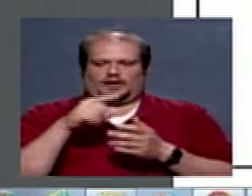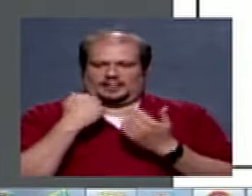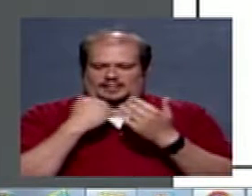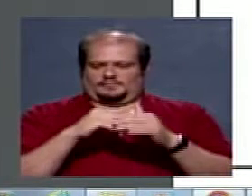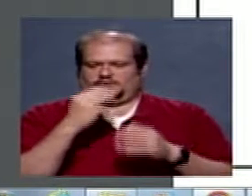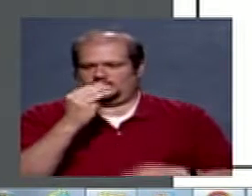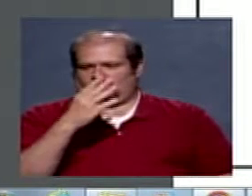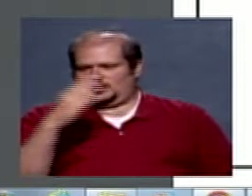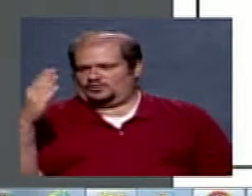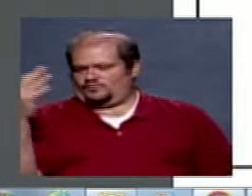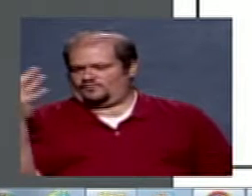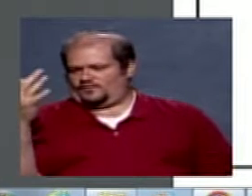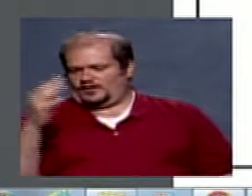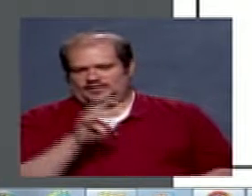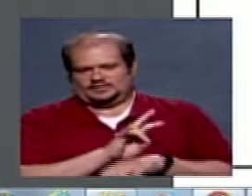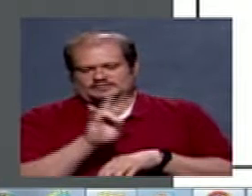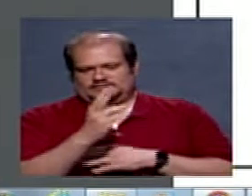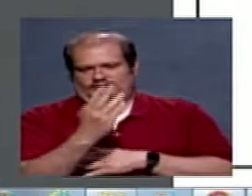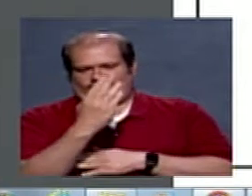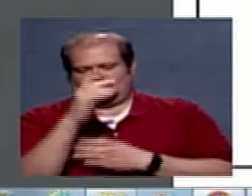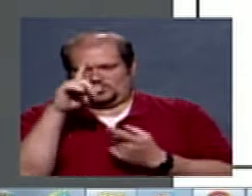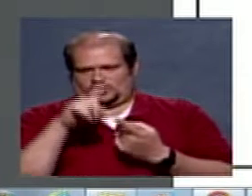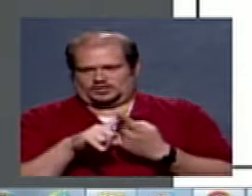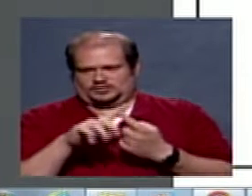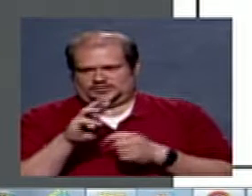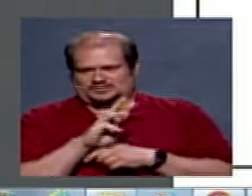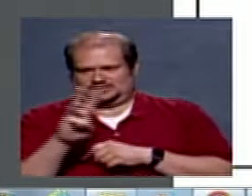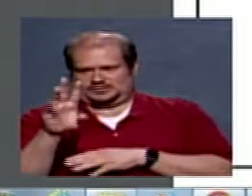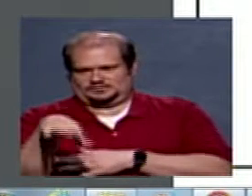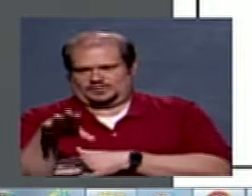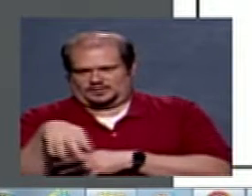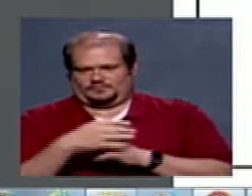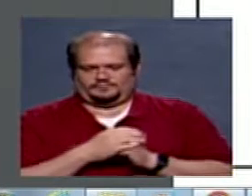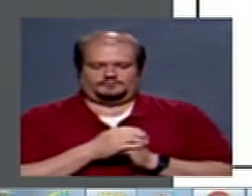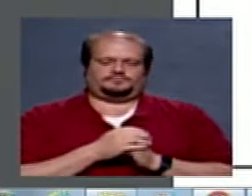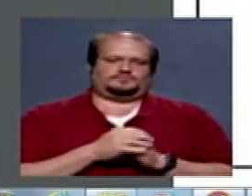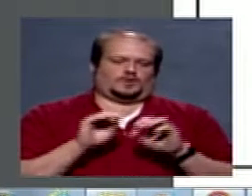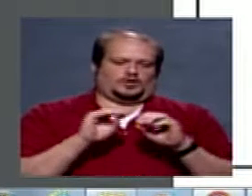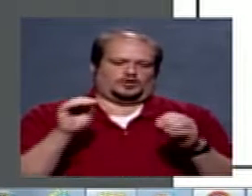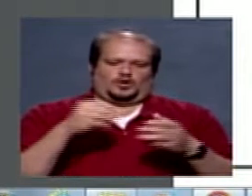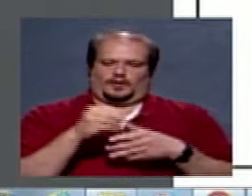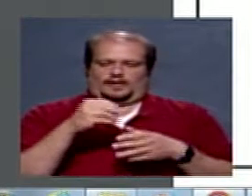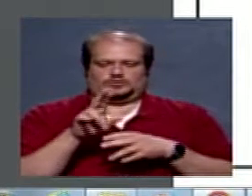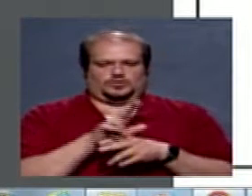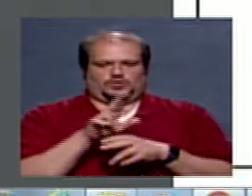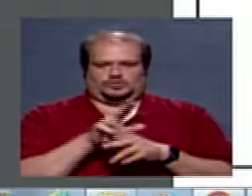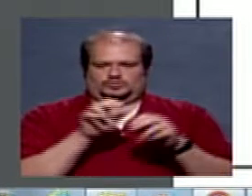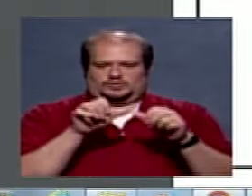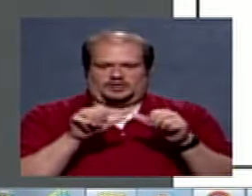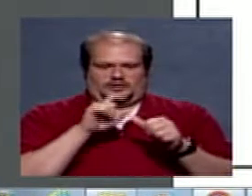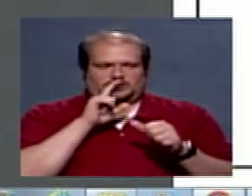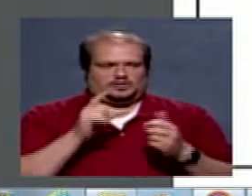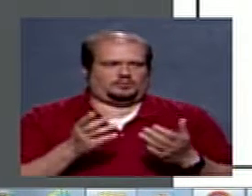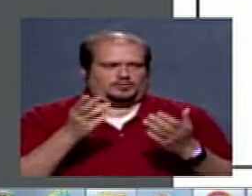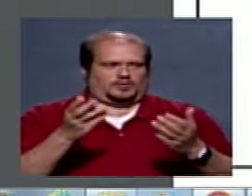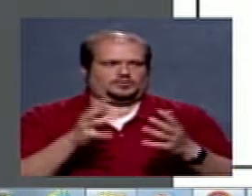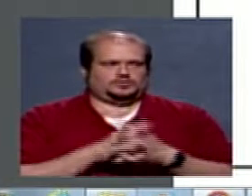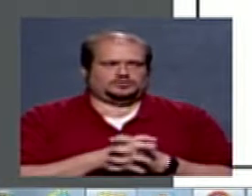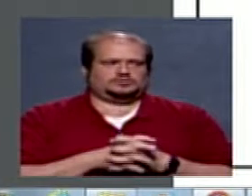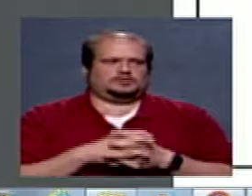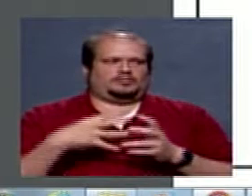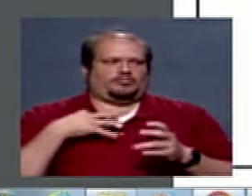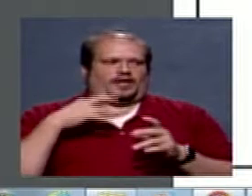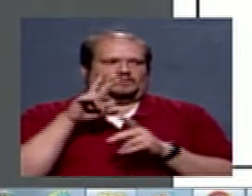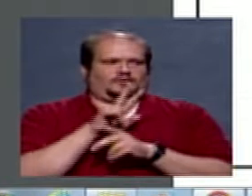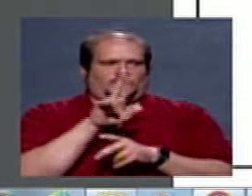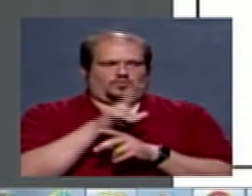limited to Monday to Friday, 7 a.m. to 6 p.m. No outdoor use areas are proposed. The applicant